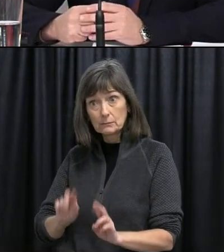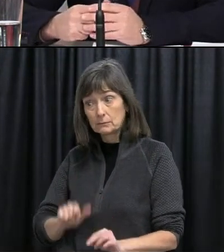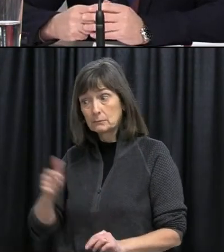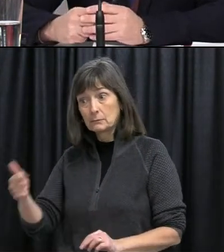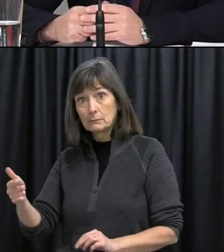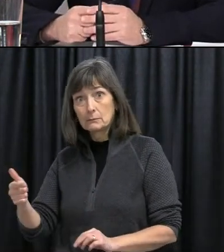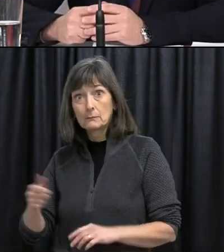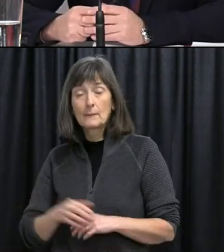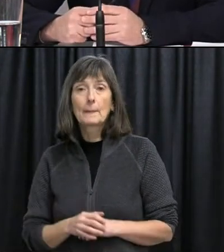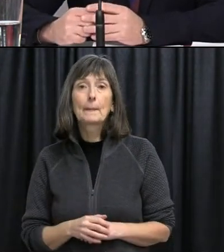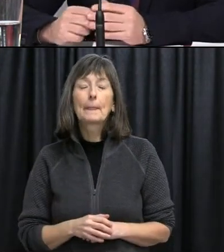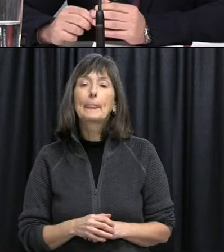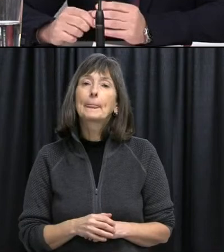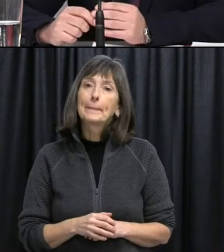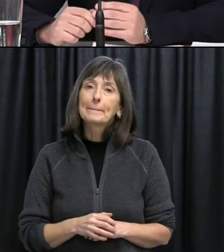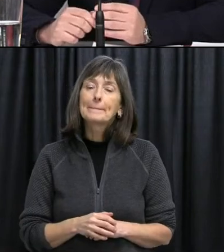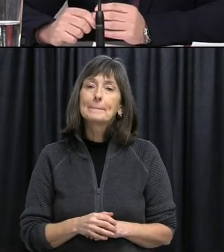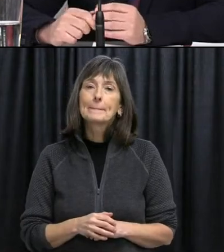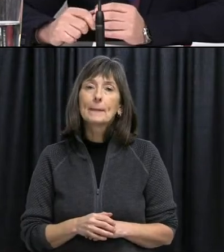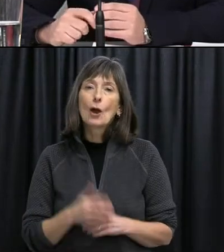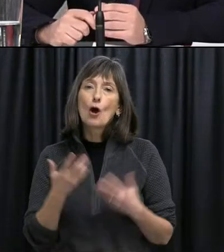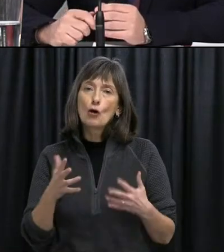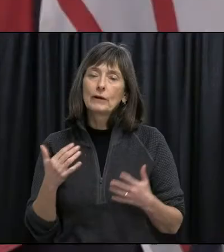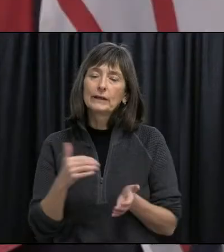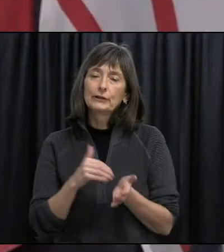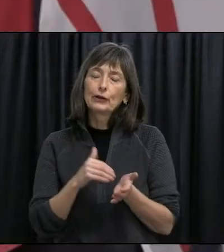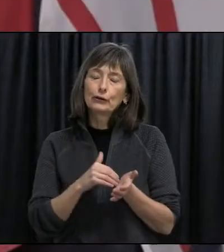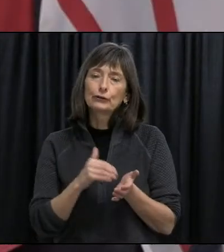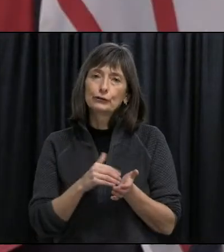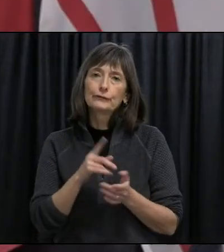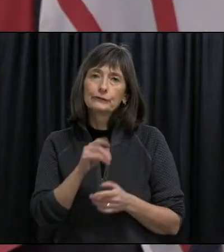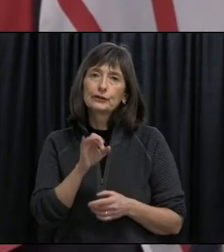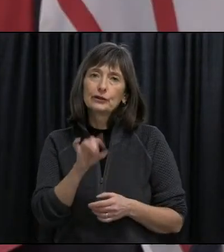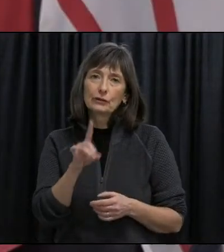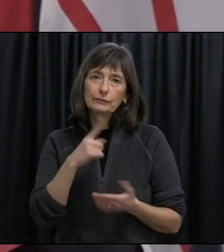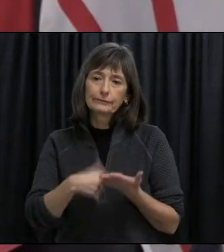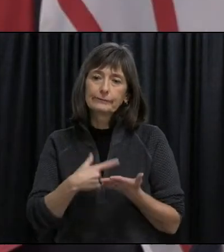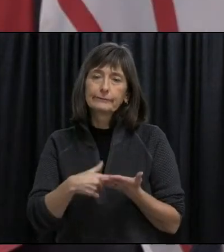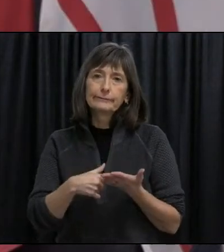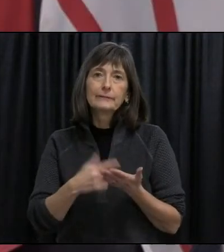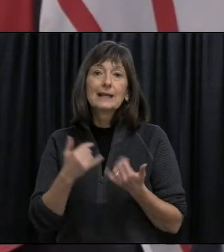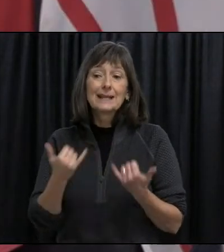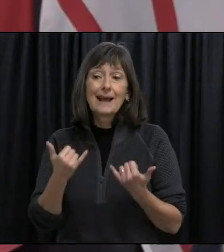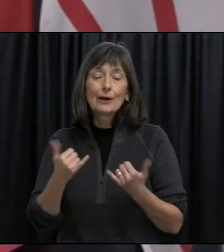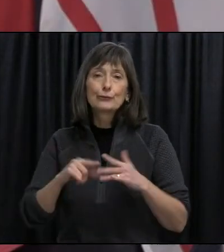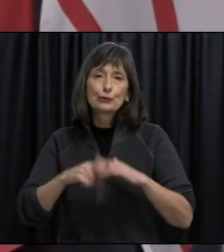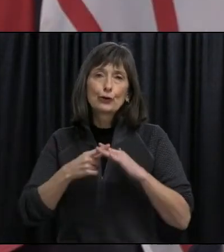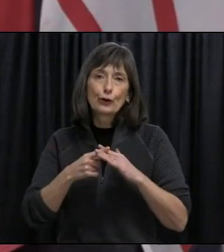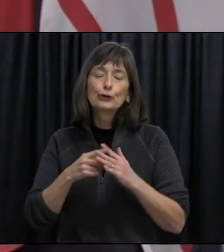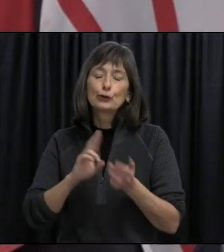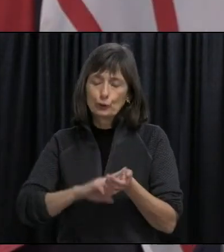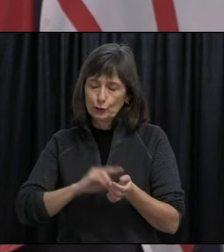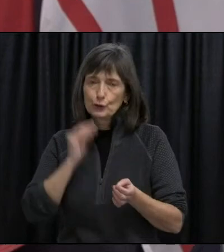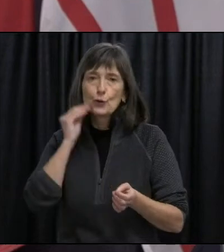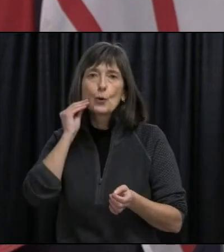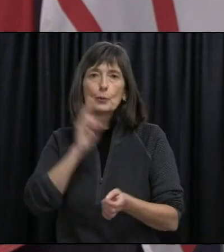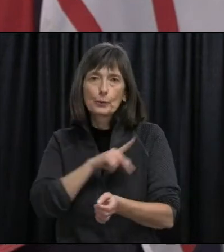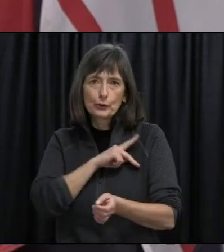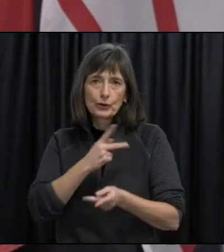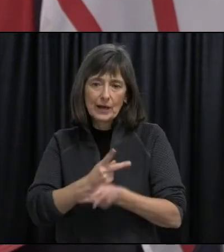in her opening statement, age is a priority, so they are starting vaccinations in long-term care facilities